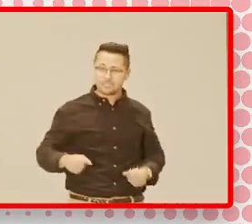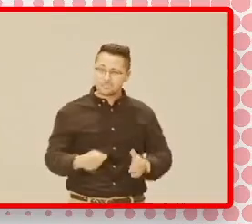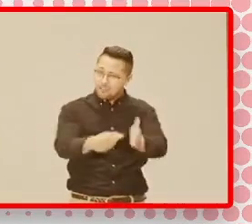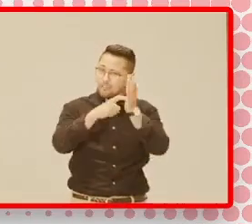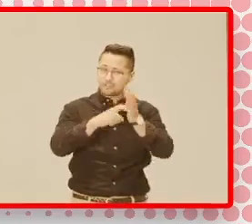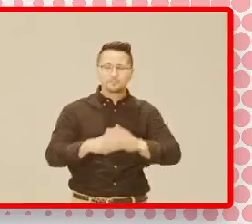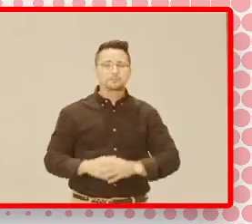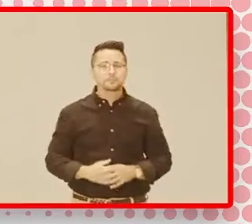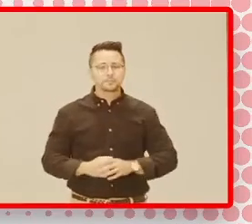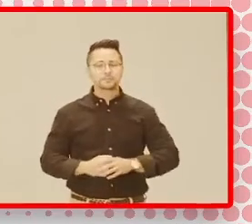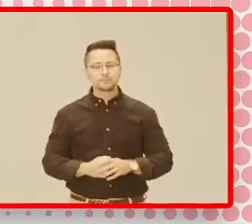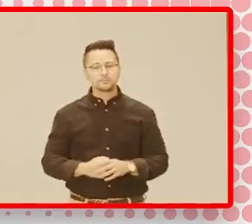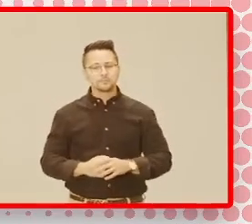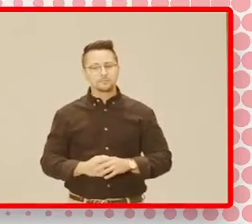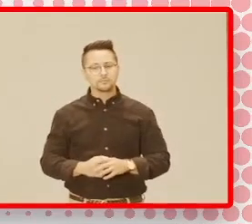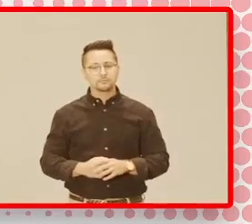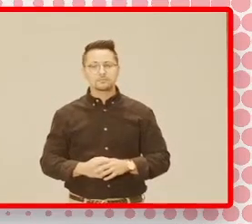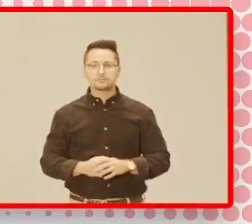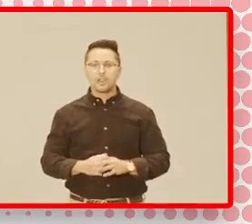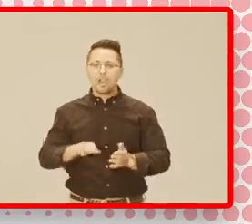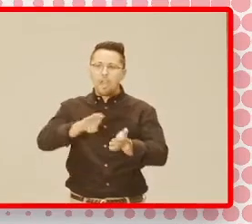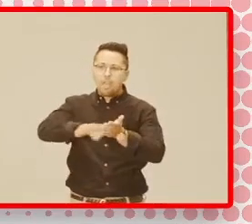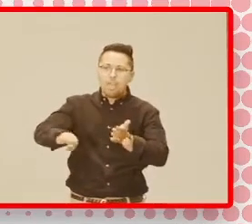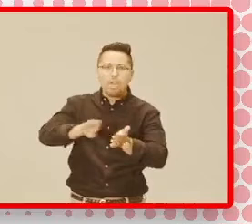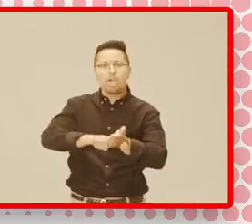Make no serious excuses.